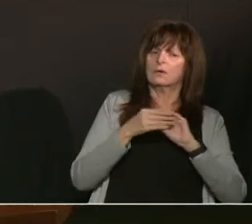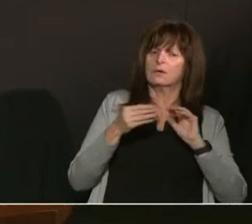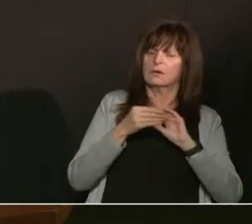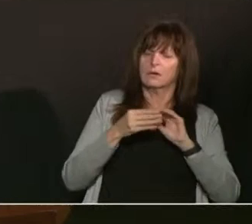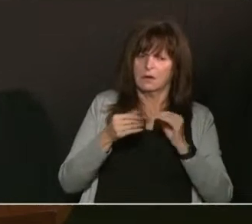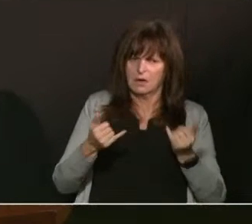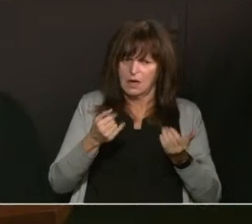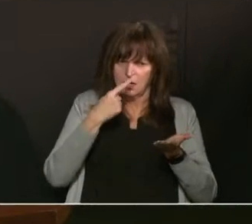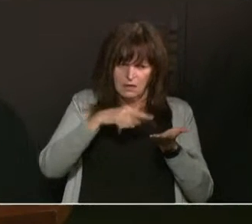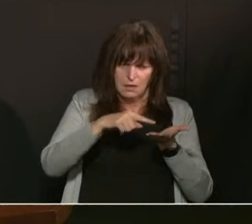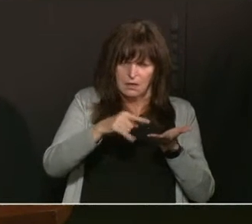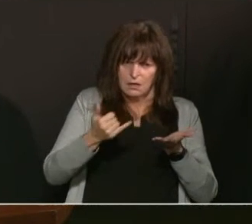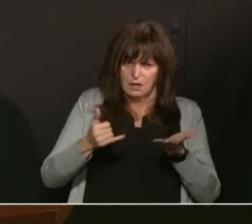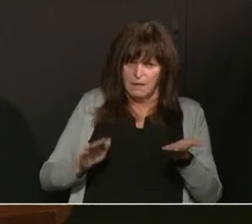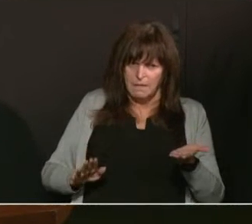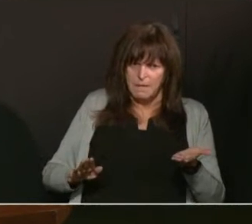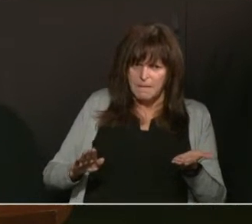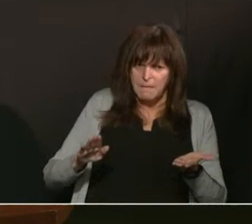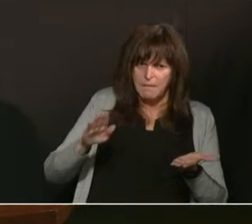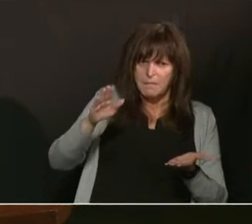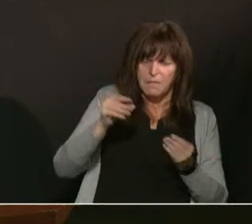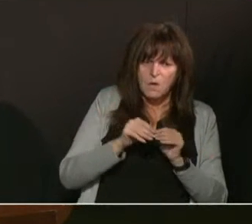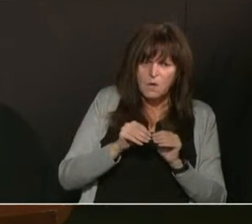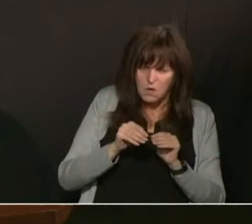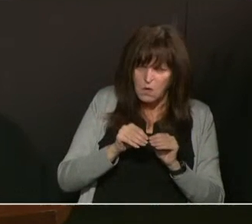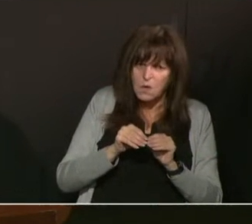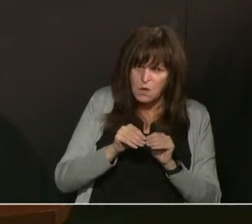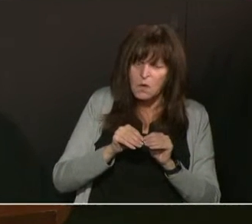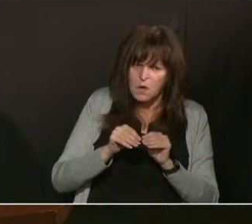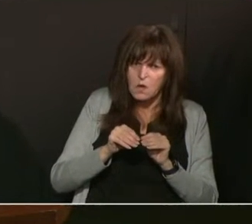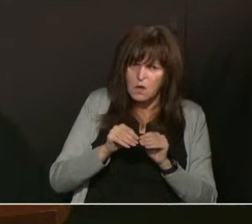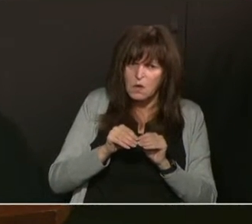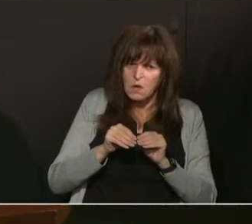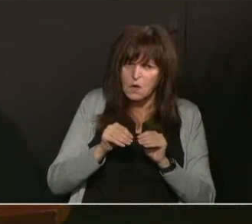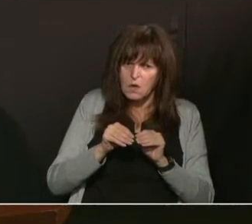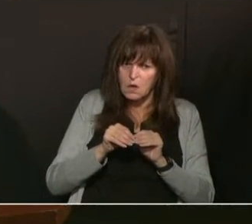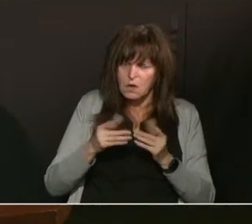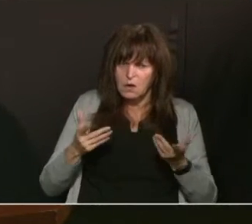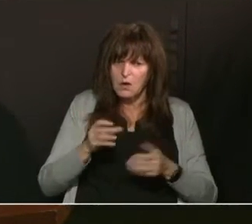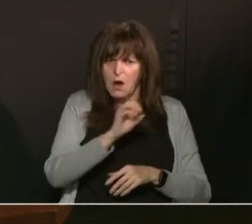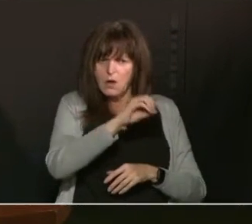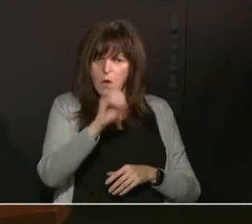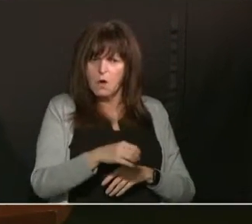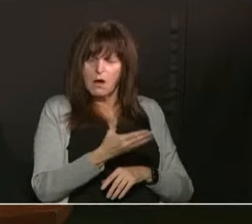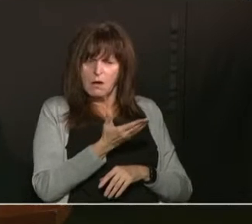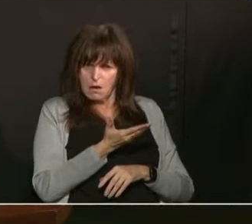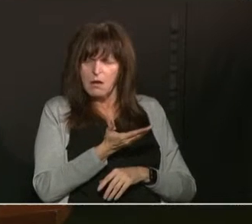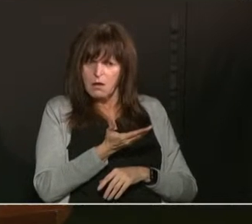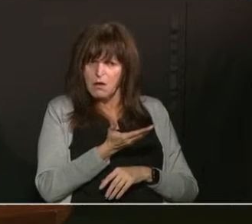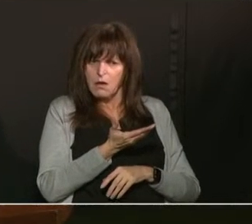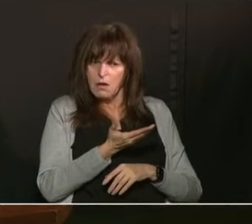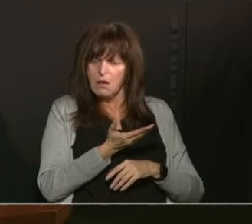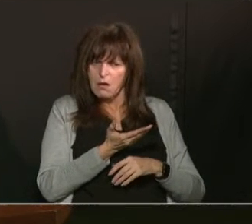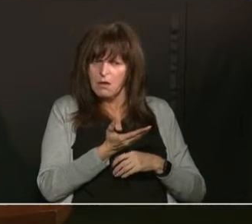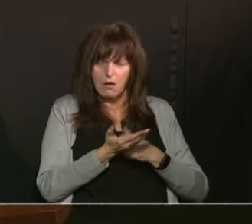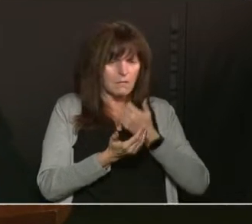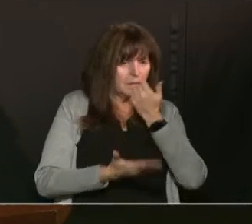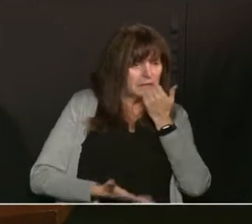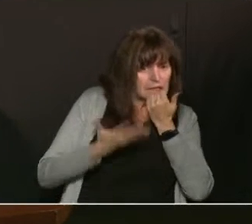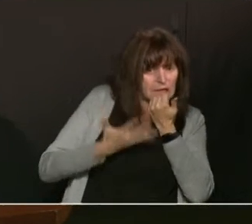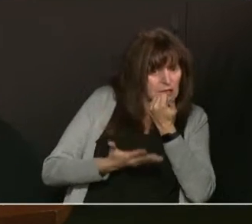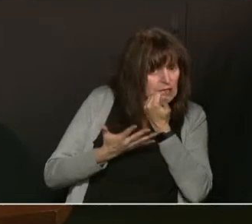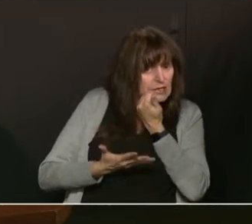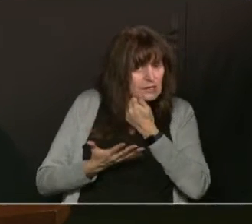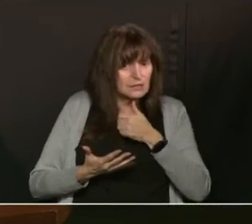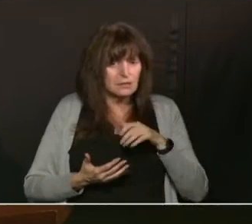those case numbers could kind of lose their meaning that they currently have. And I know that case numbers are